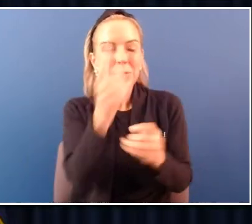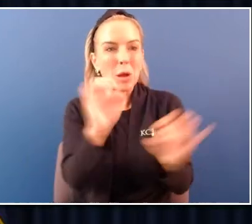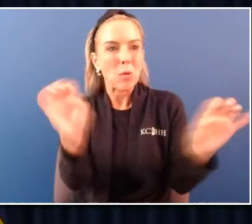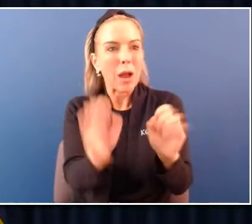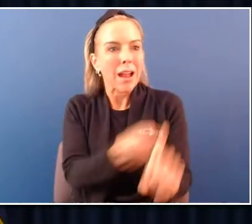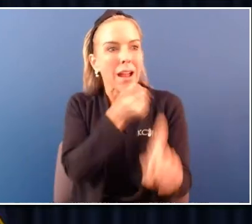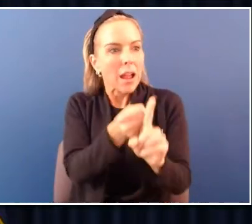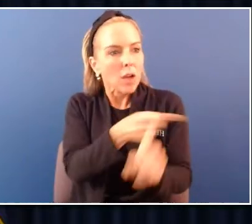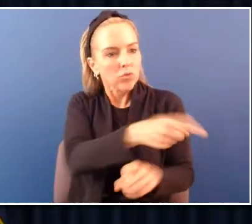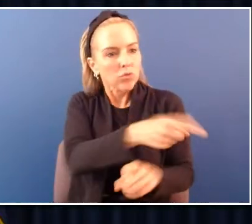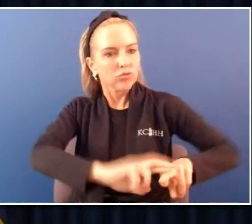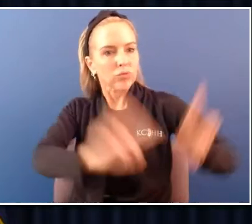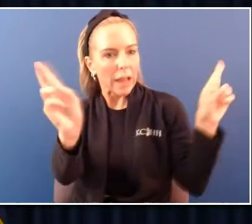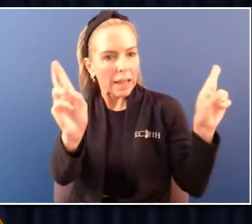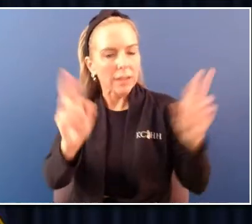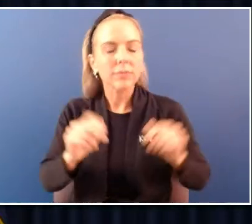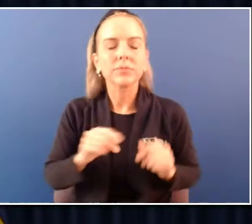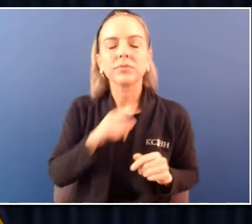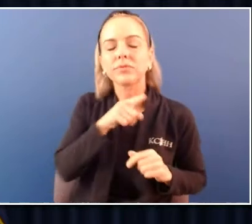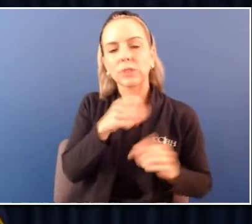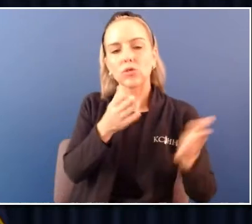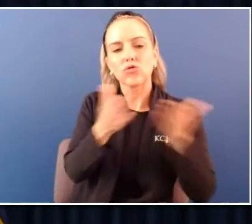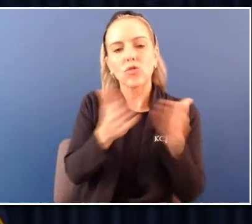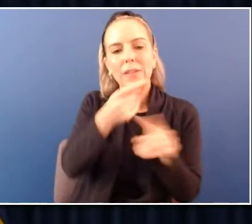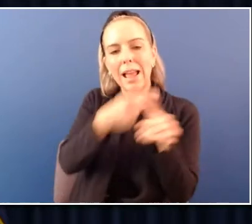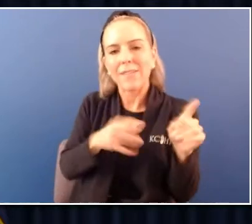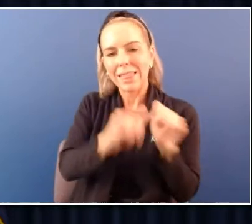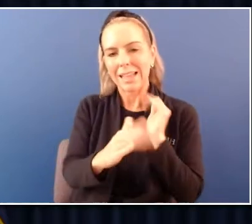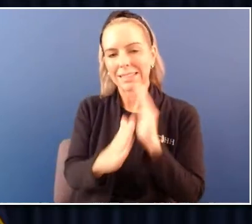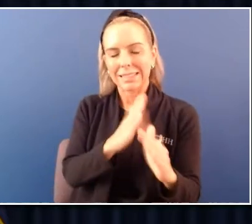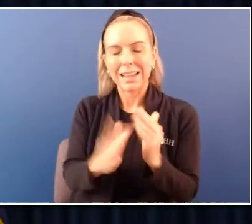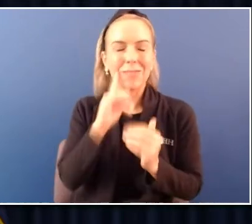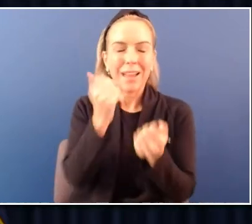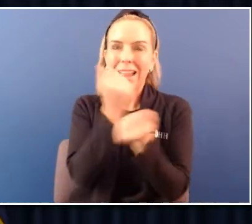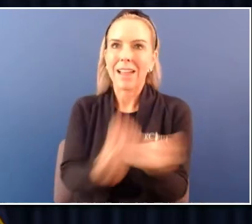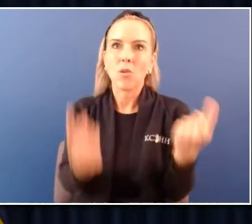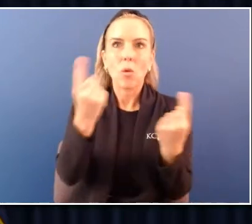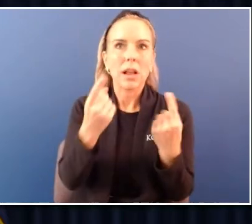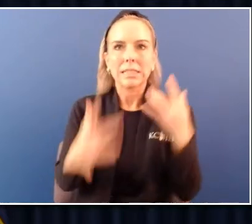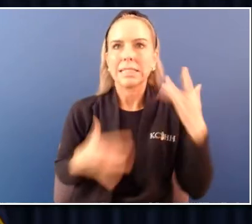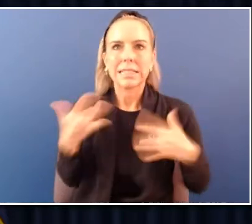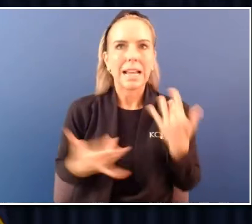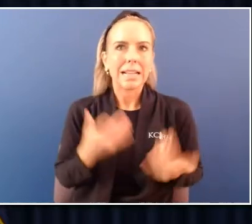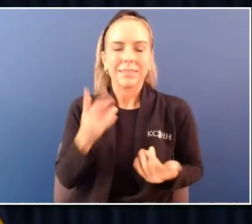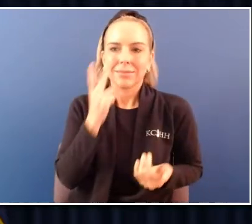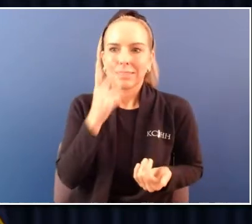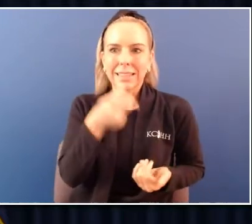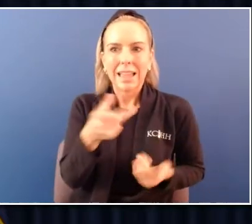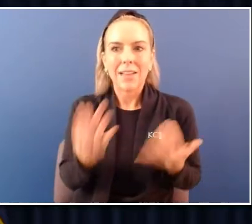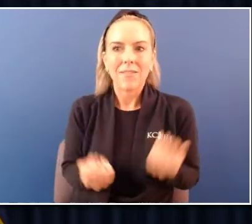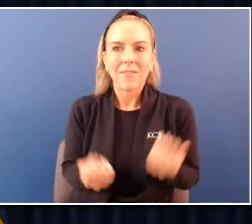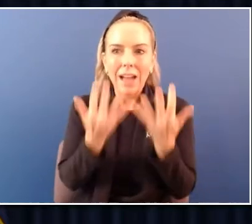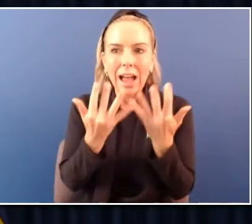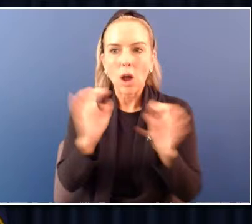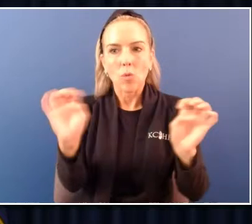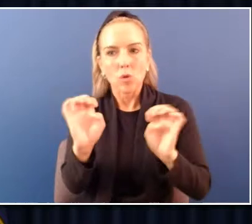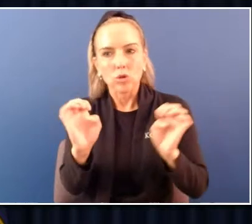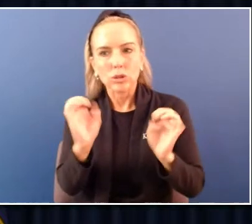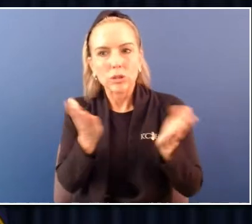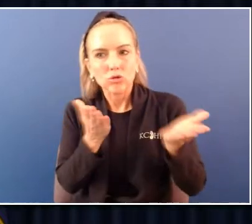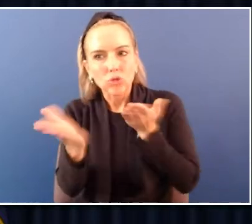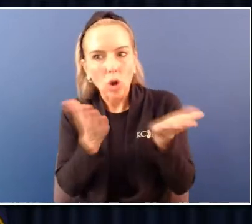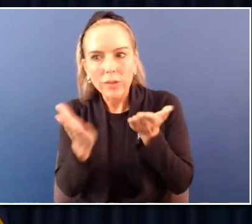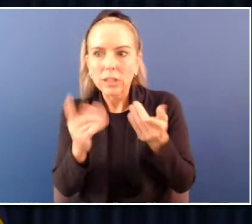western half of the city, and I know everyone there is excited to see their fire and emergency services expand. We have a video